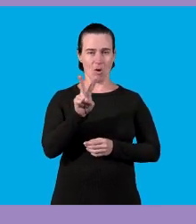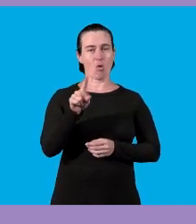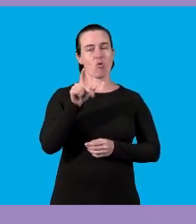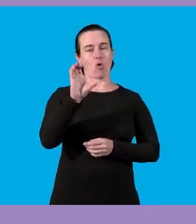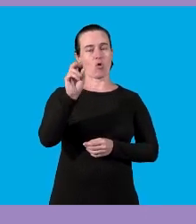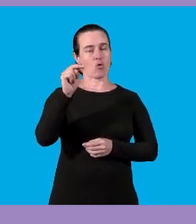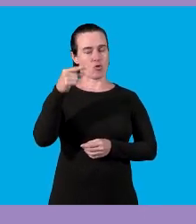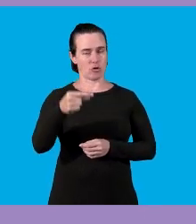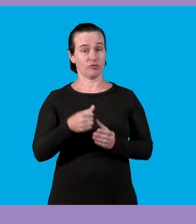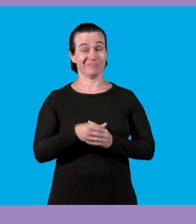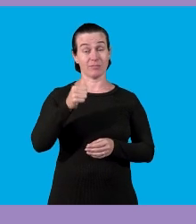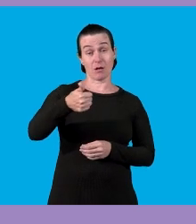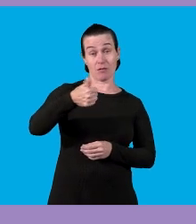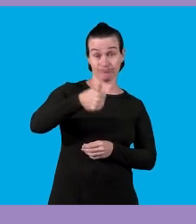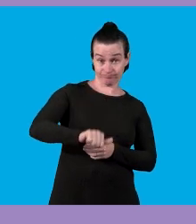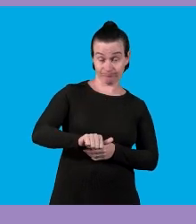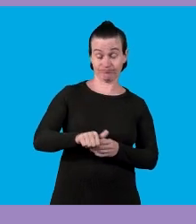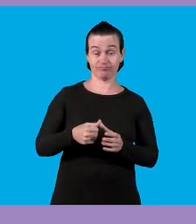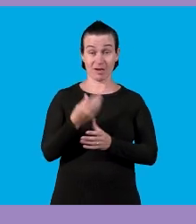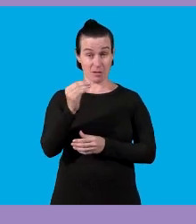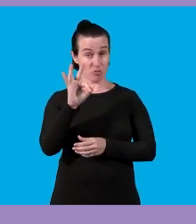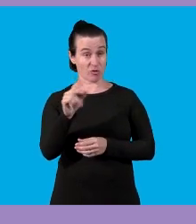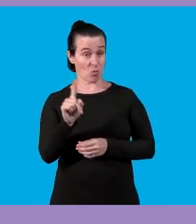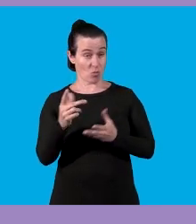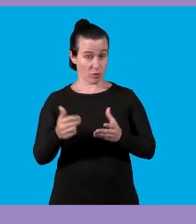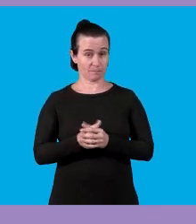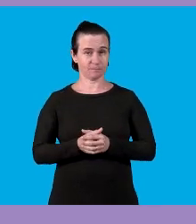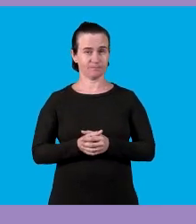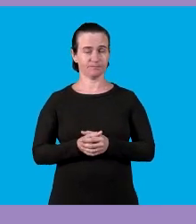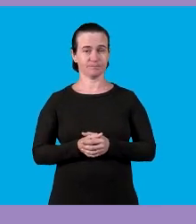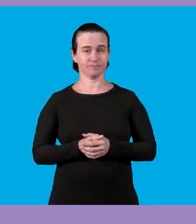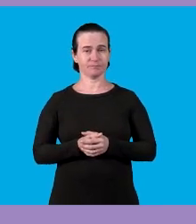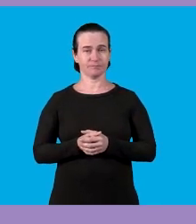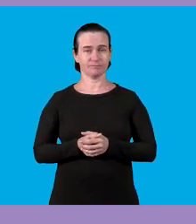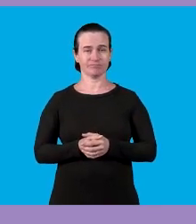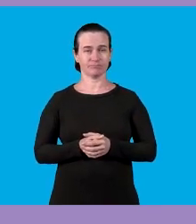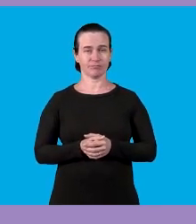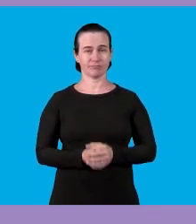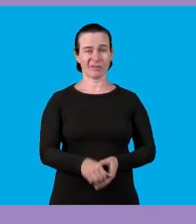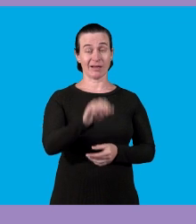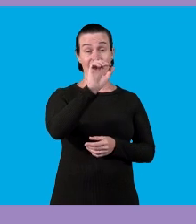That's the next pair. And the other pair of triangles that are congruent is triangle